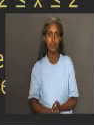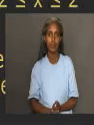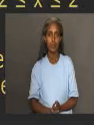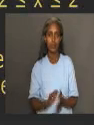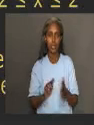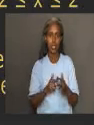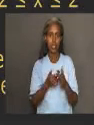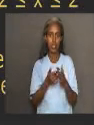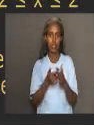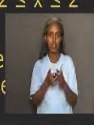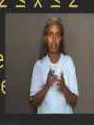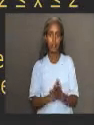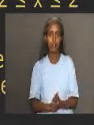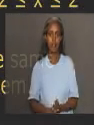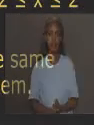Begin.